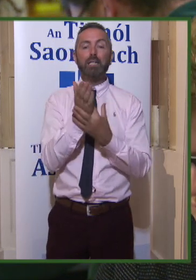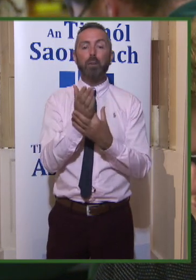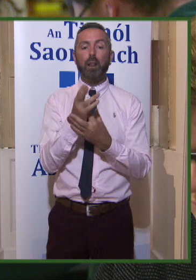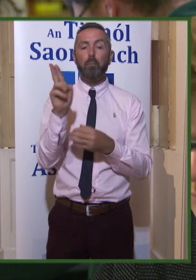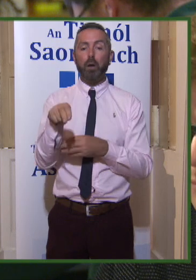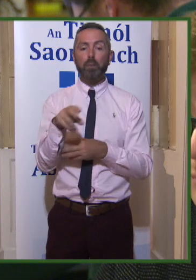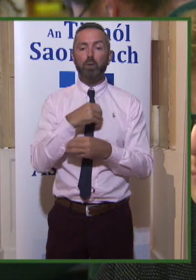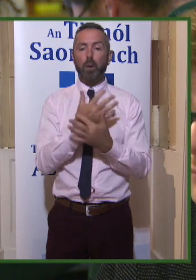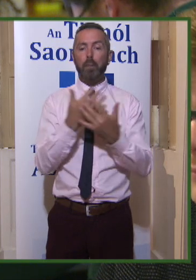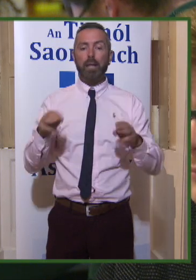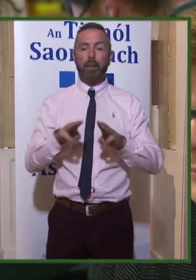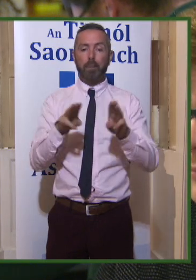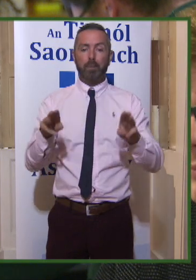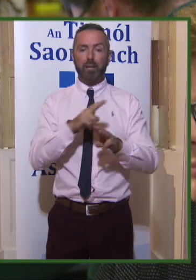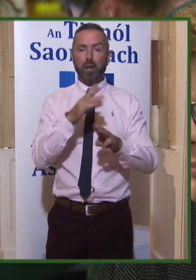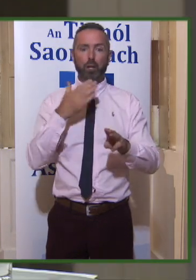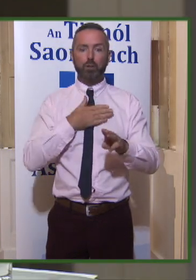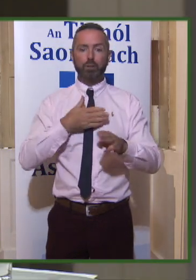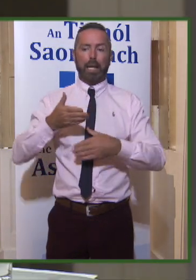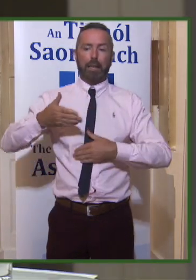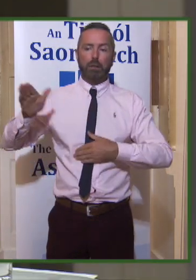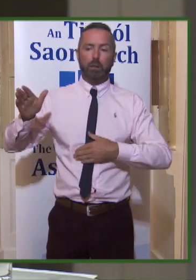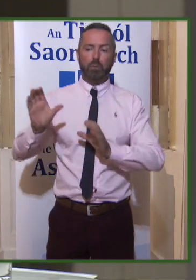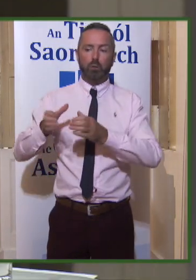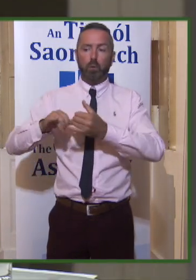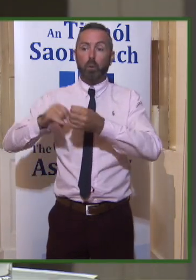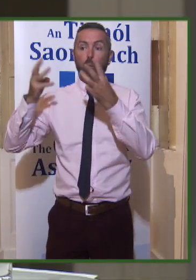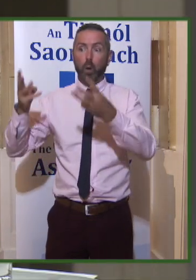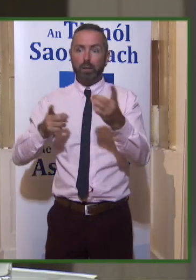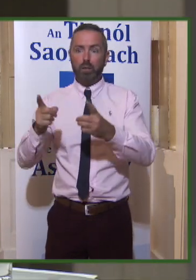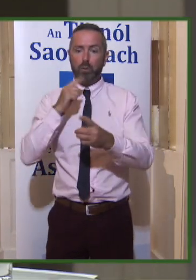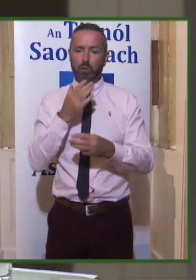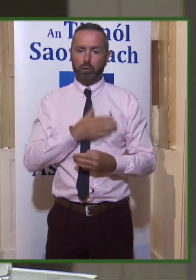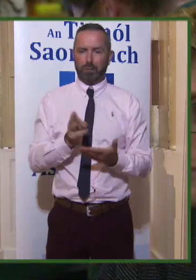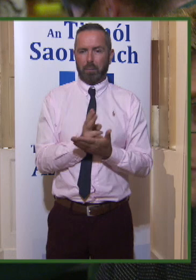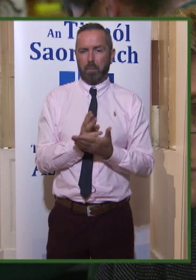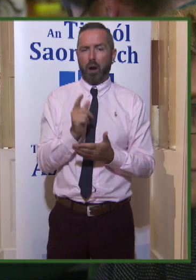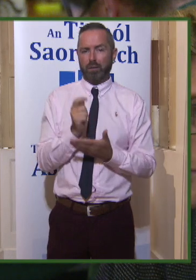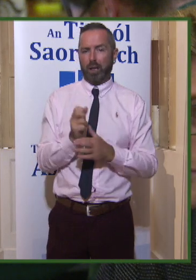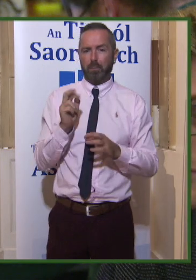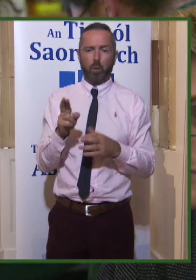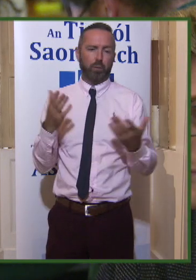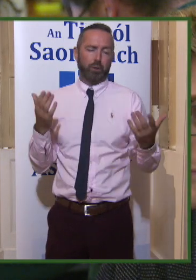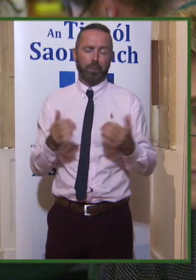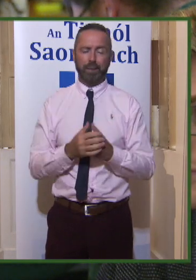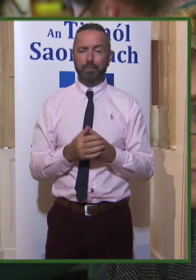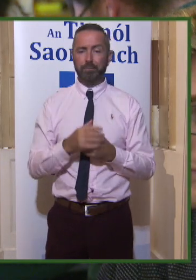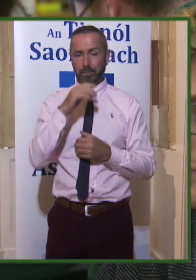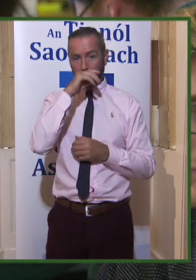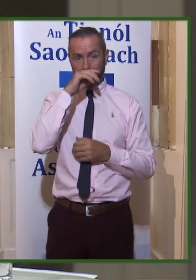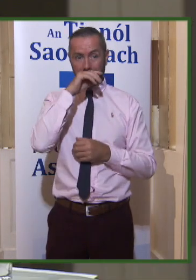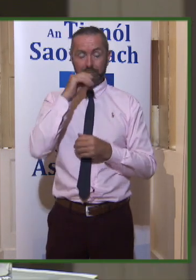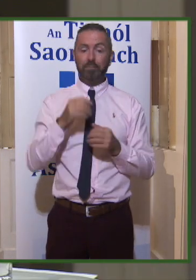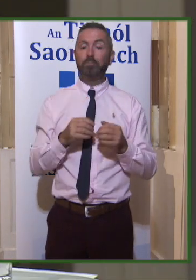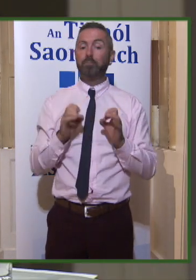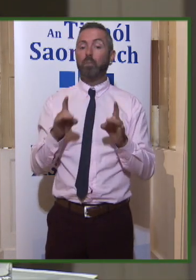as many people as possible and to not exclude any group that may want to do, some other small paid role. Okay, so